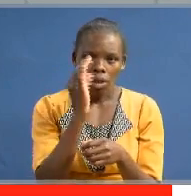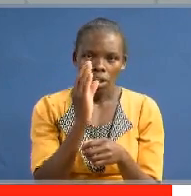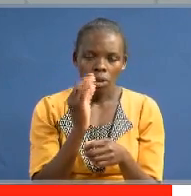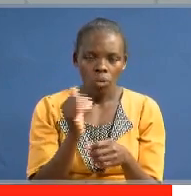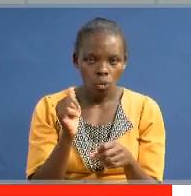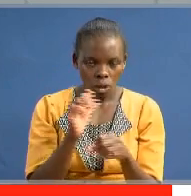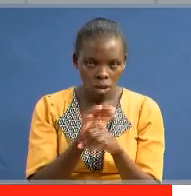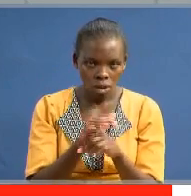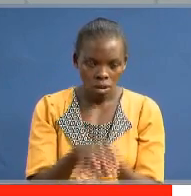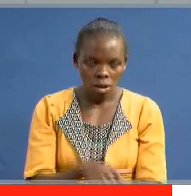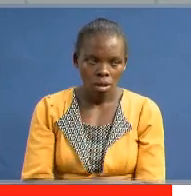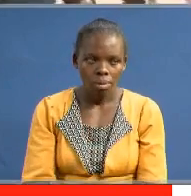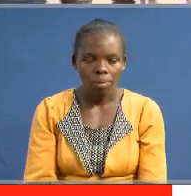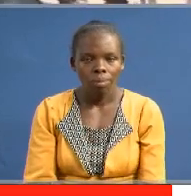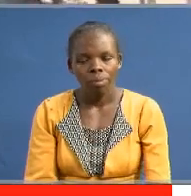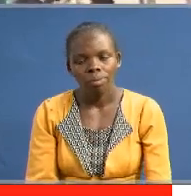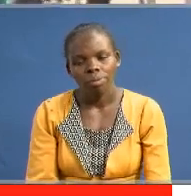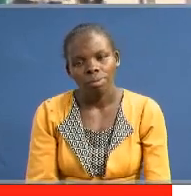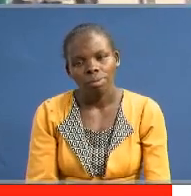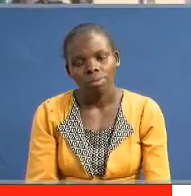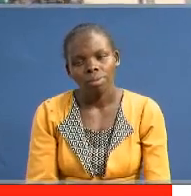details.